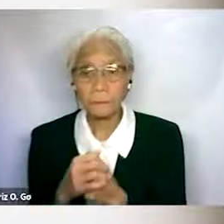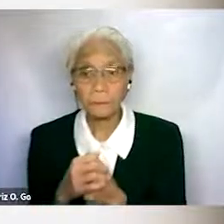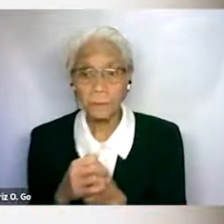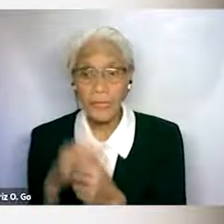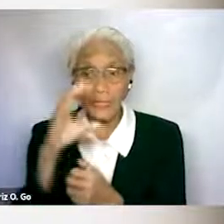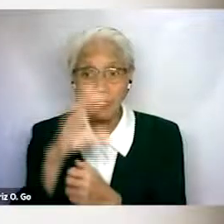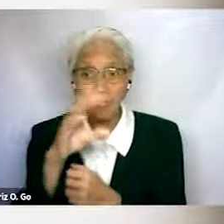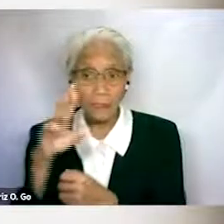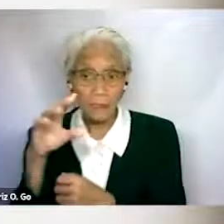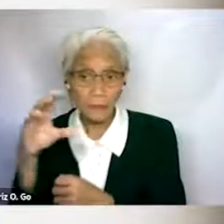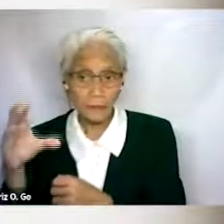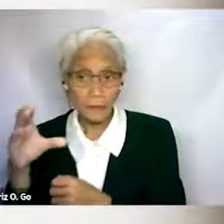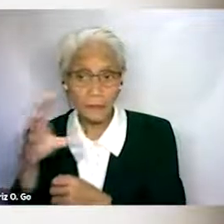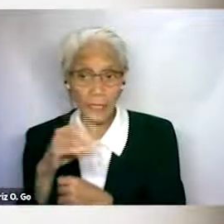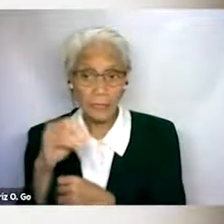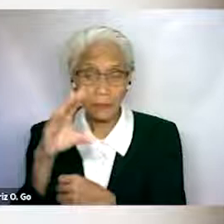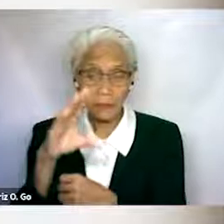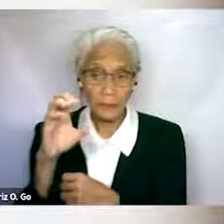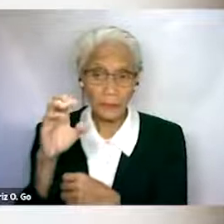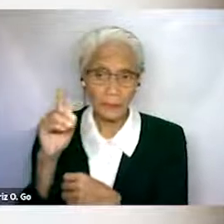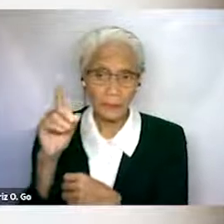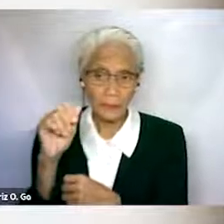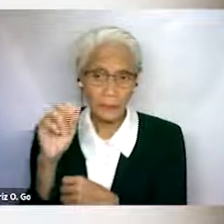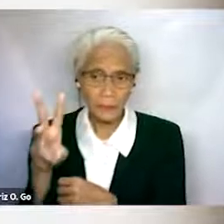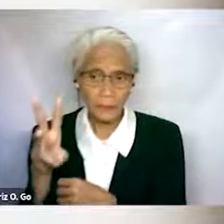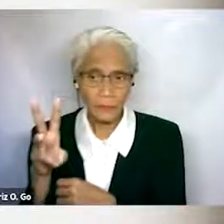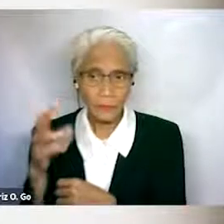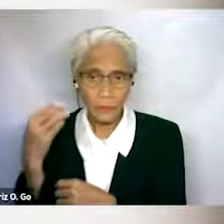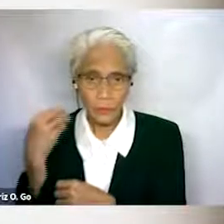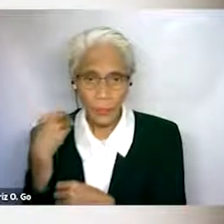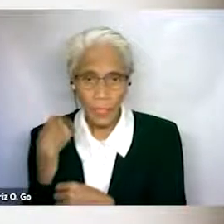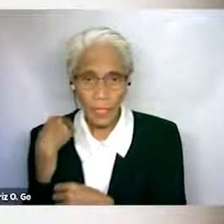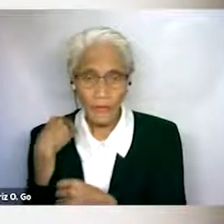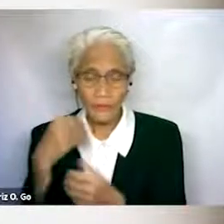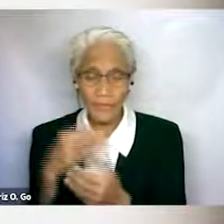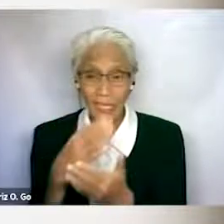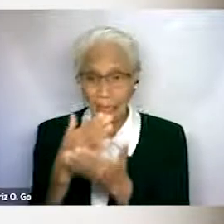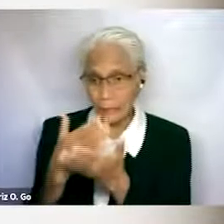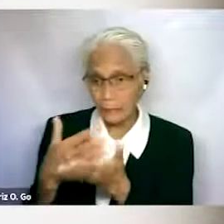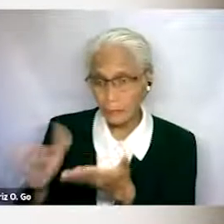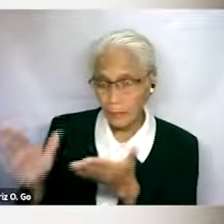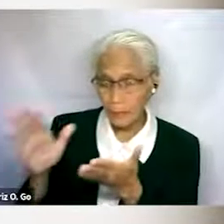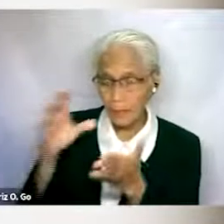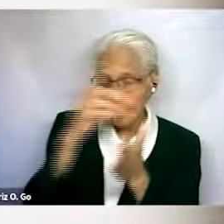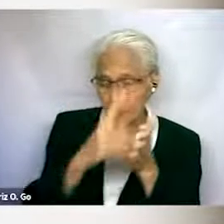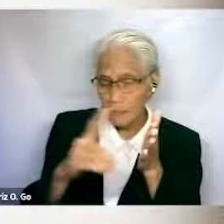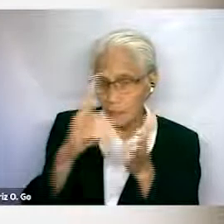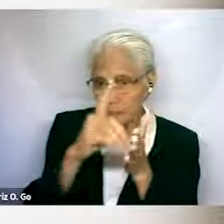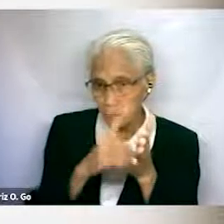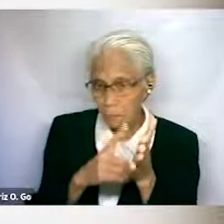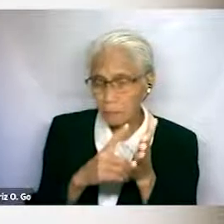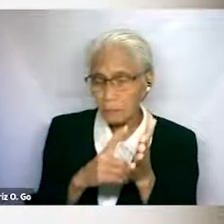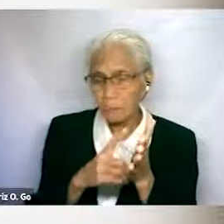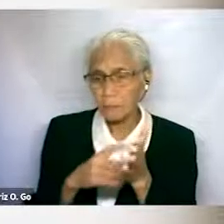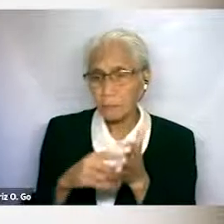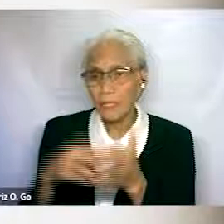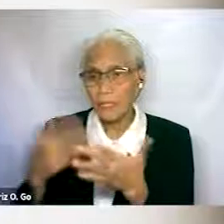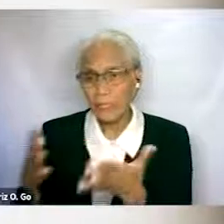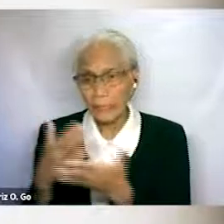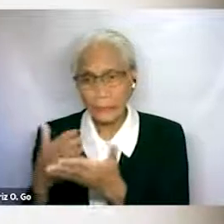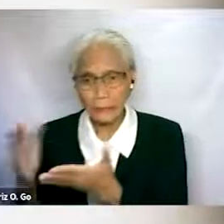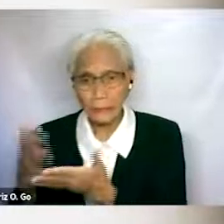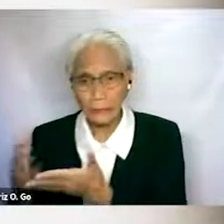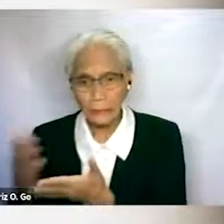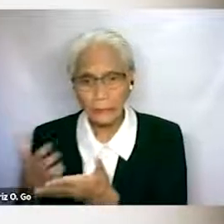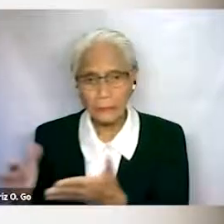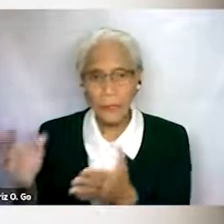LGBTQI situation. On the question earlier on how or what strategies we used, particularly we asked the consent, we ensure that we